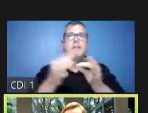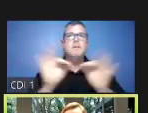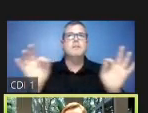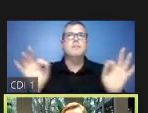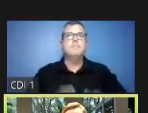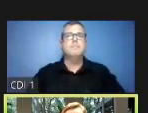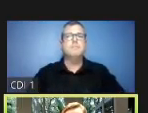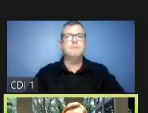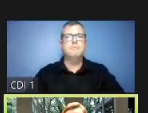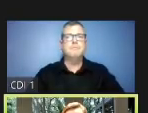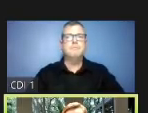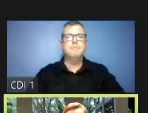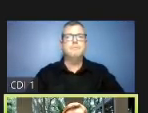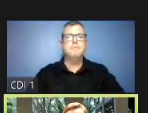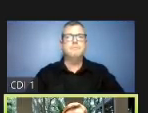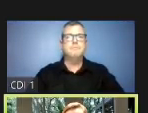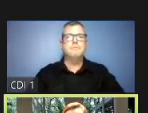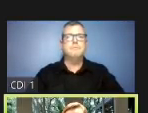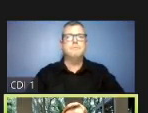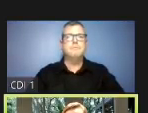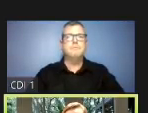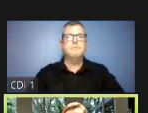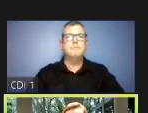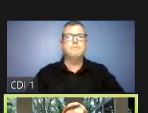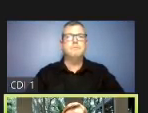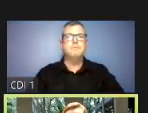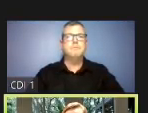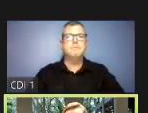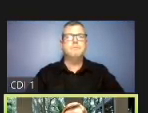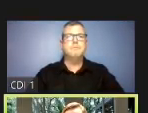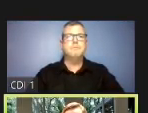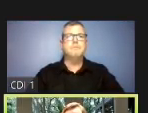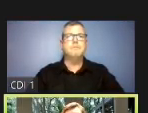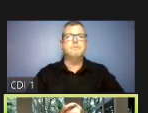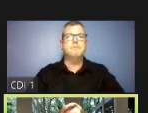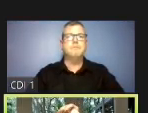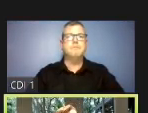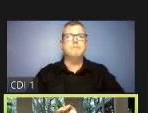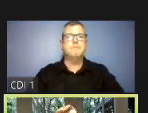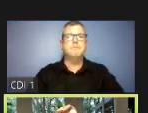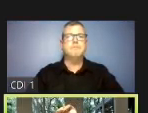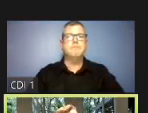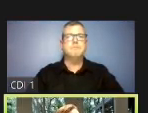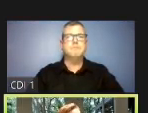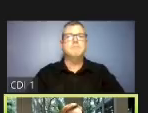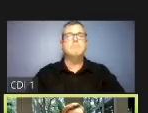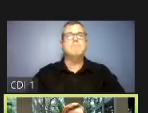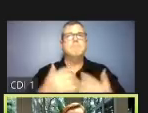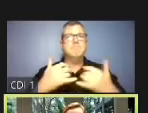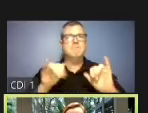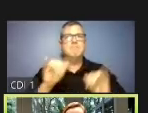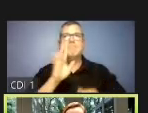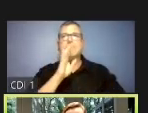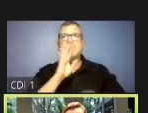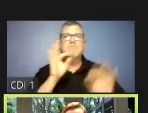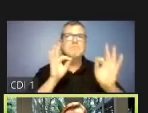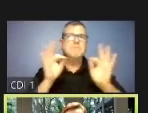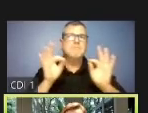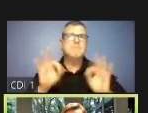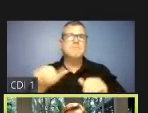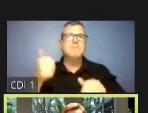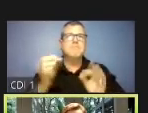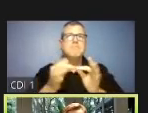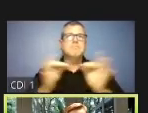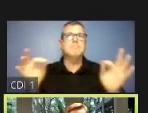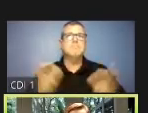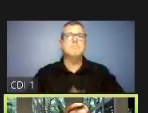en español, a favor de entrar en Zoom y busca los controles de la reunión y toque el más, o sea, son